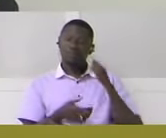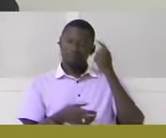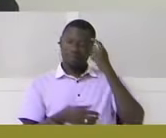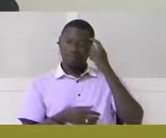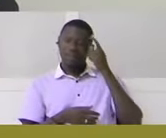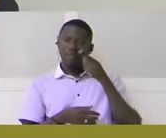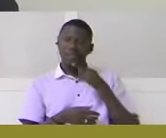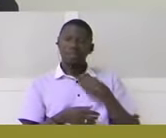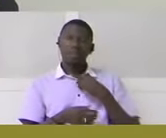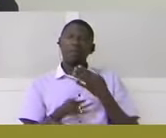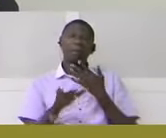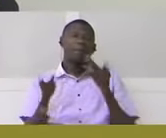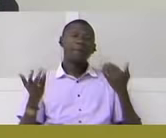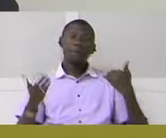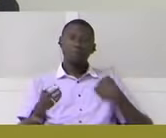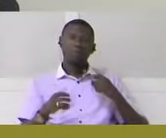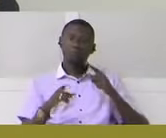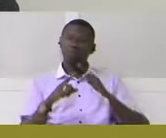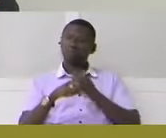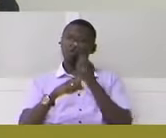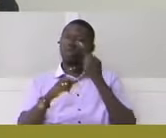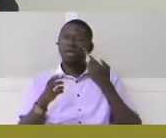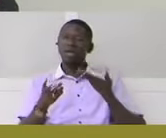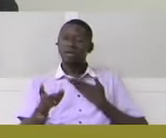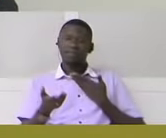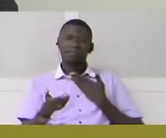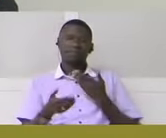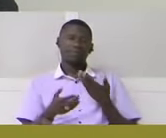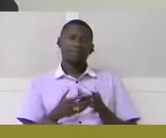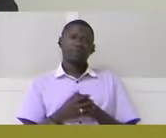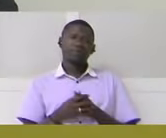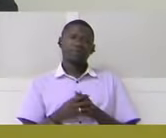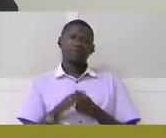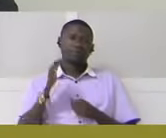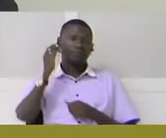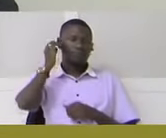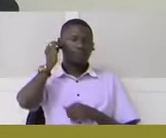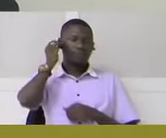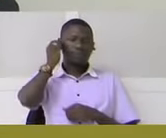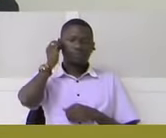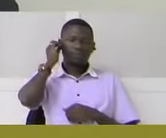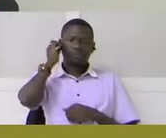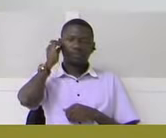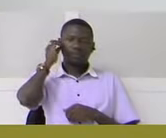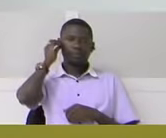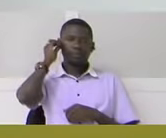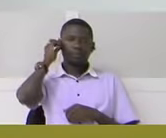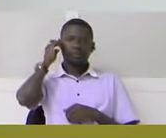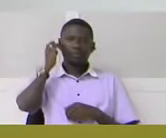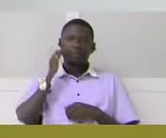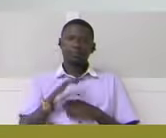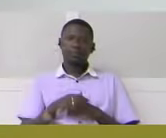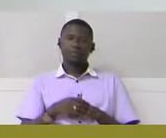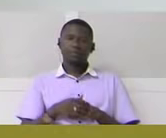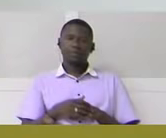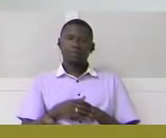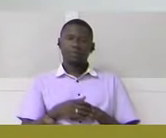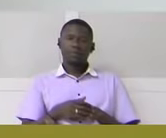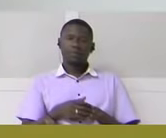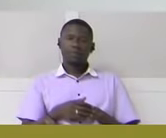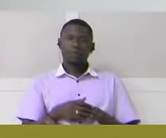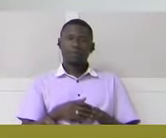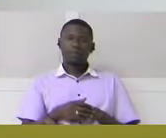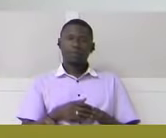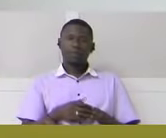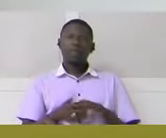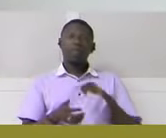Bari na sediaro fano suru gamko mo jamale tar accident yungko na de manu manto rataji. I will not dispute that because I was not there. Oo